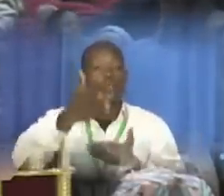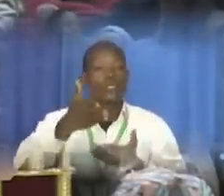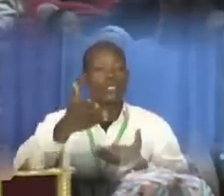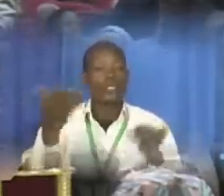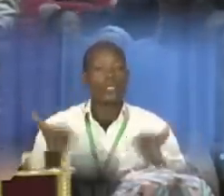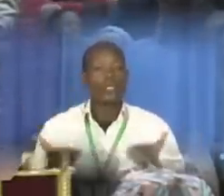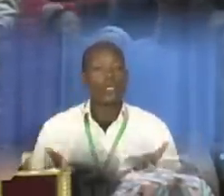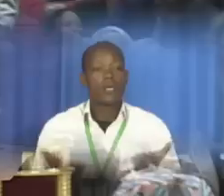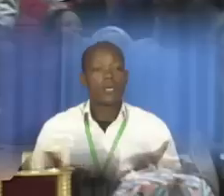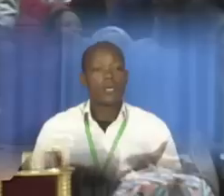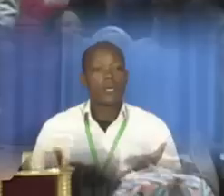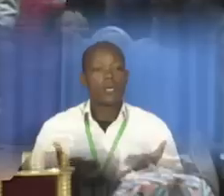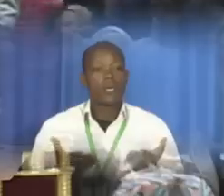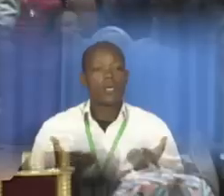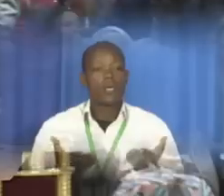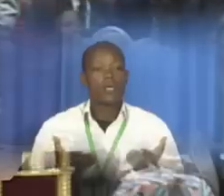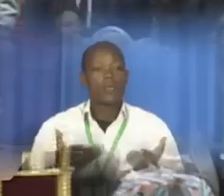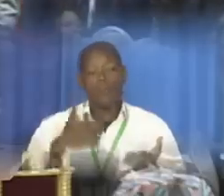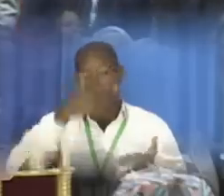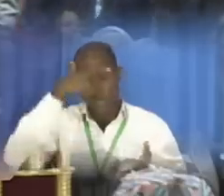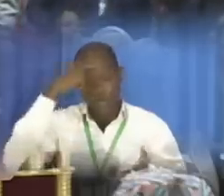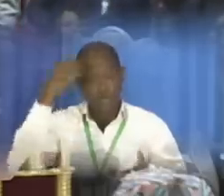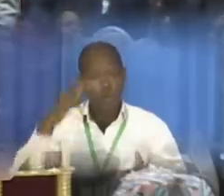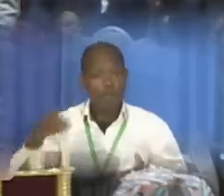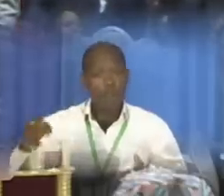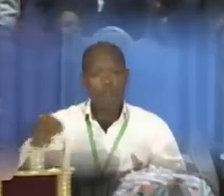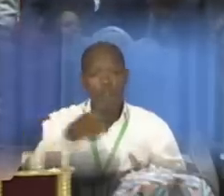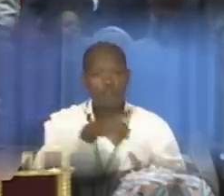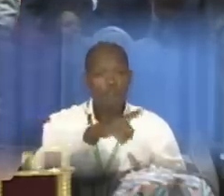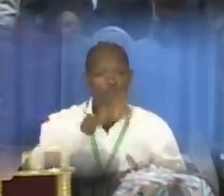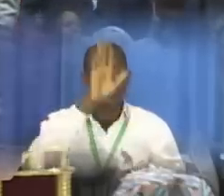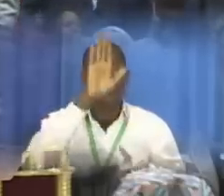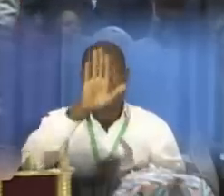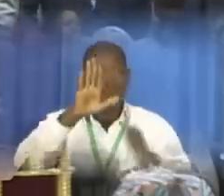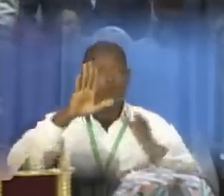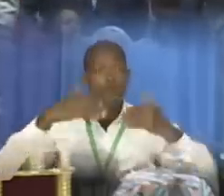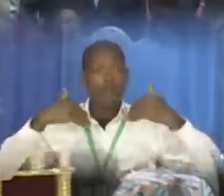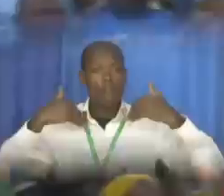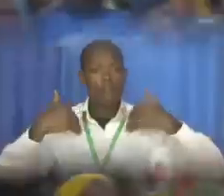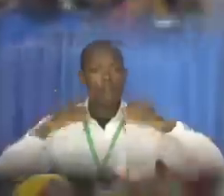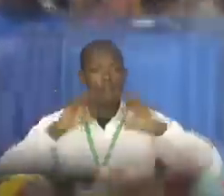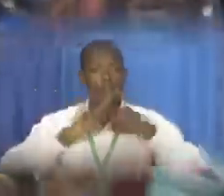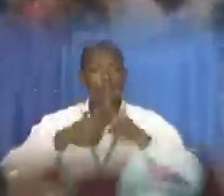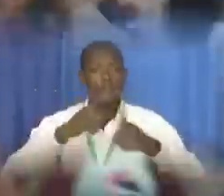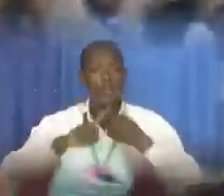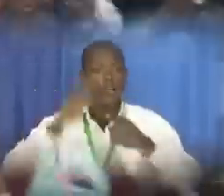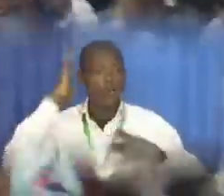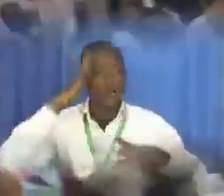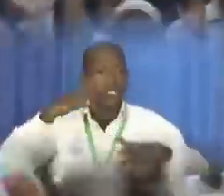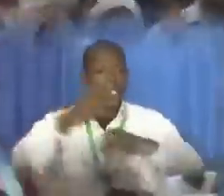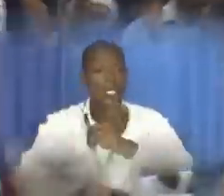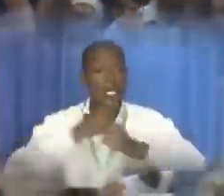He said, because of you, your friends will get miracles this year.